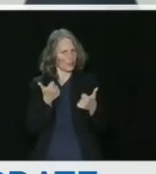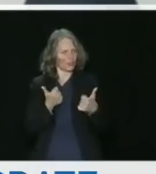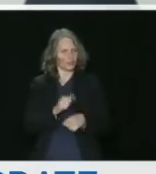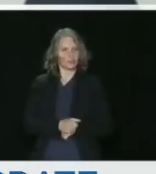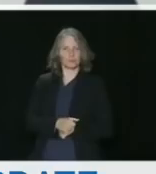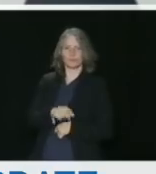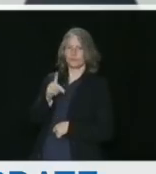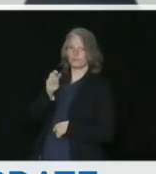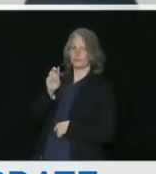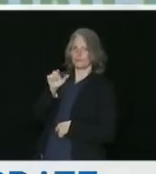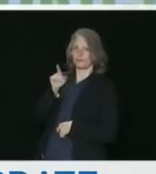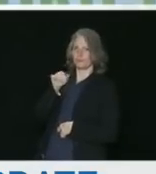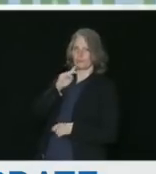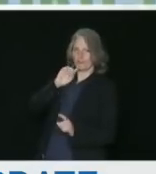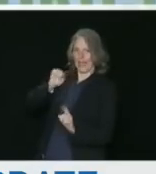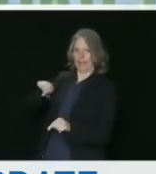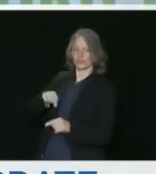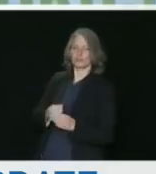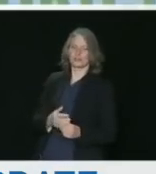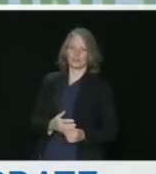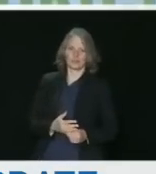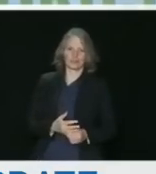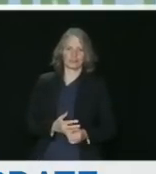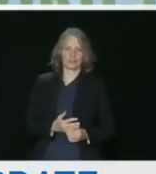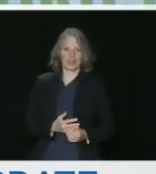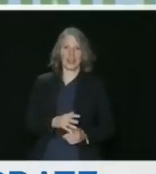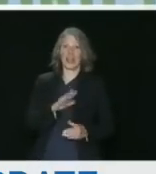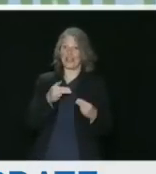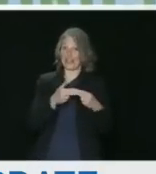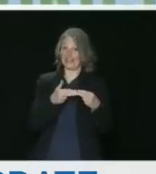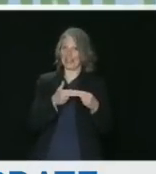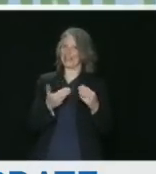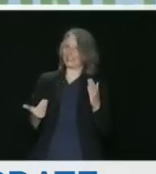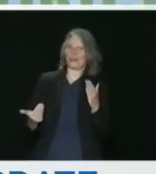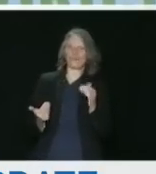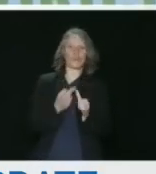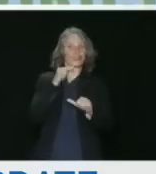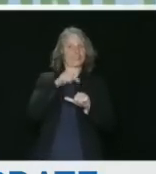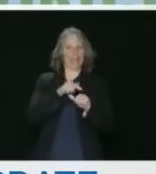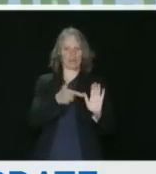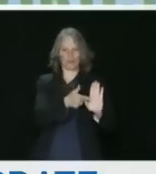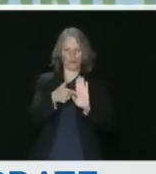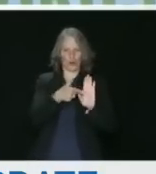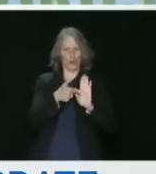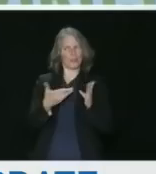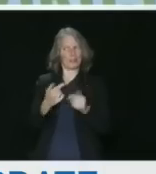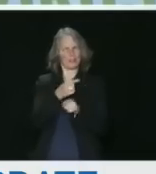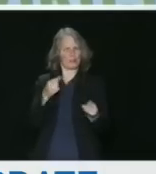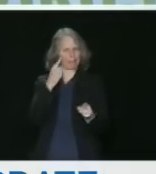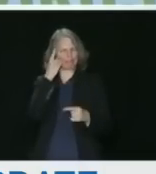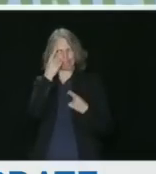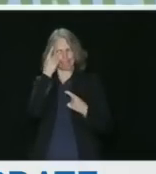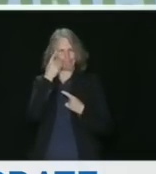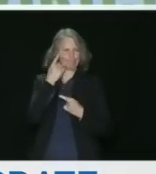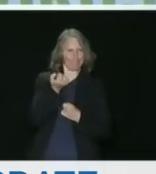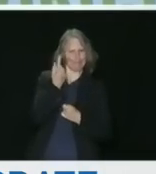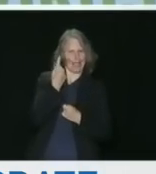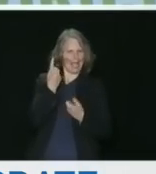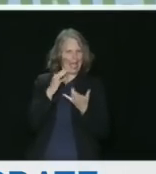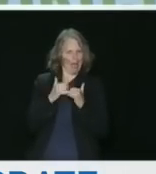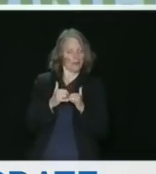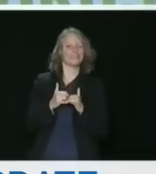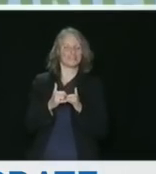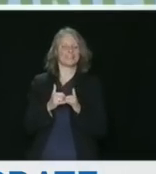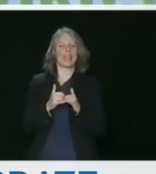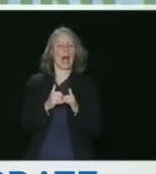Yeah, thank you. This is a sort of new slide that we're presenting and can be a bit difficult to understand. On the